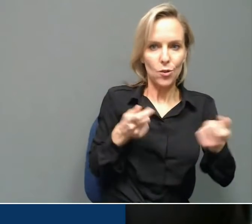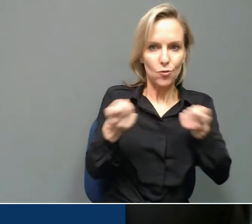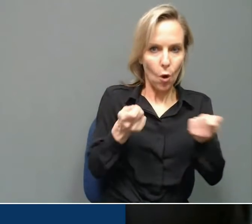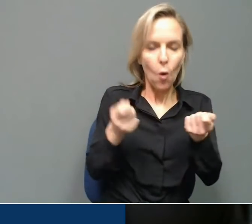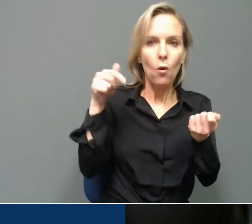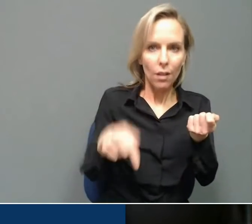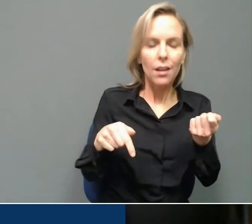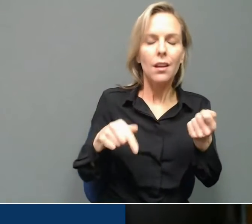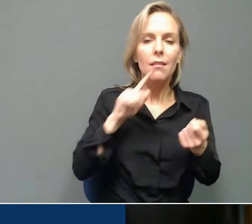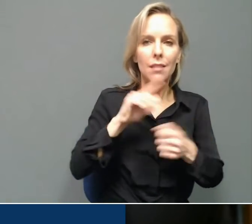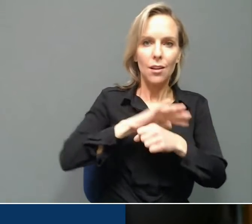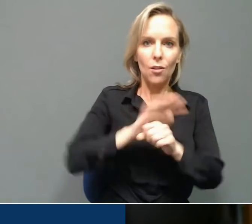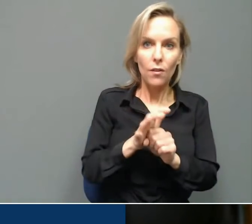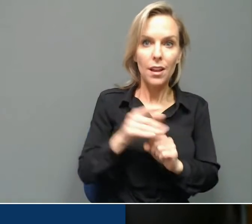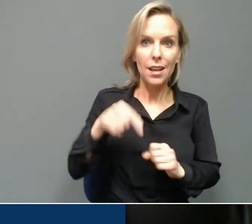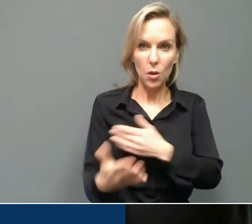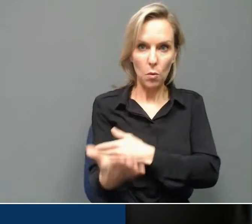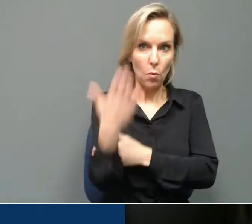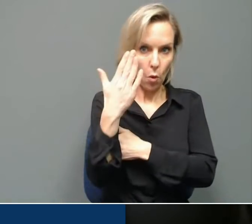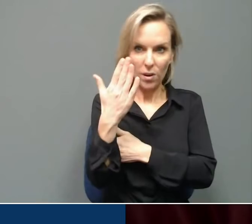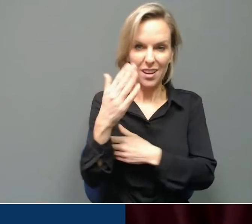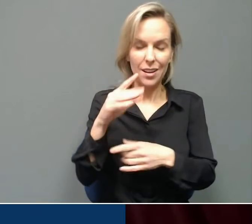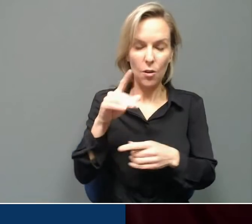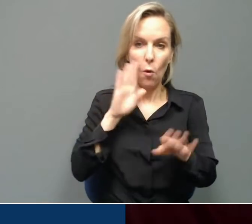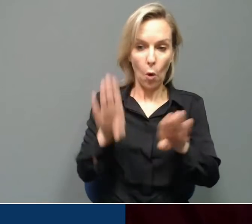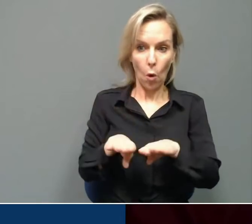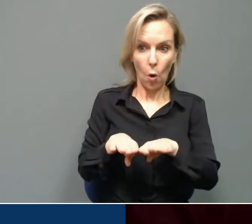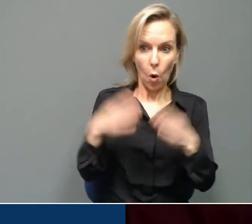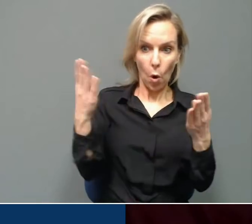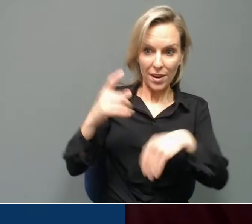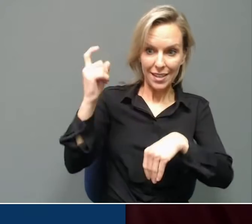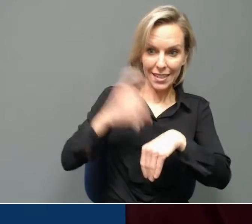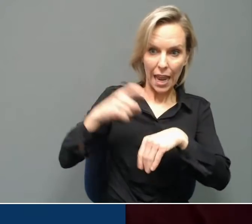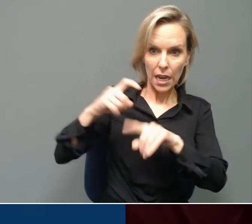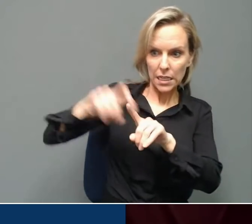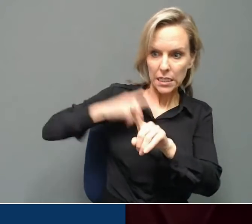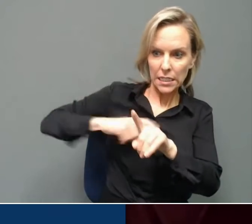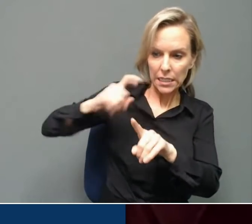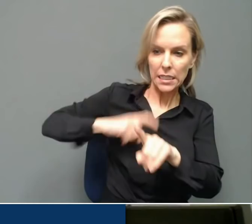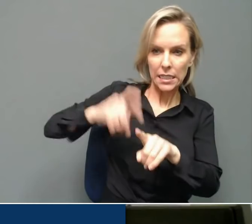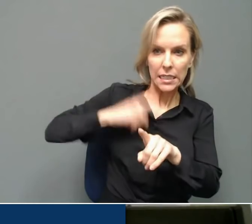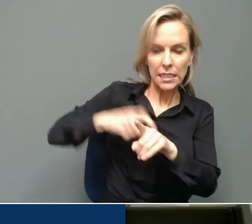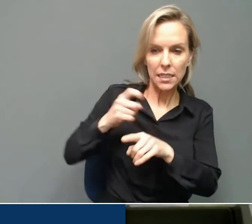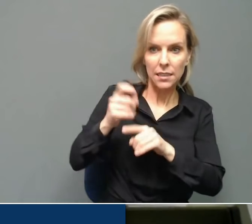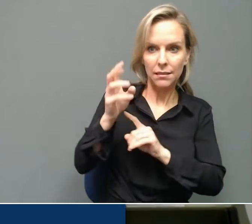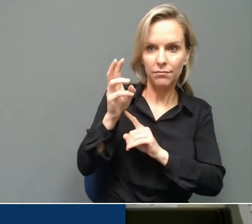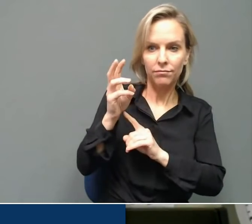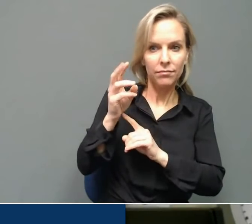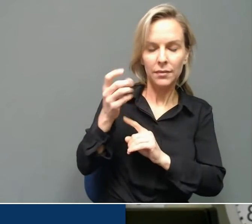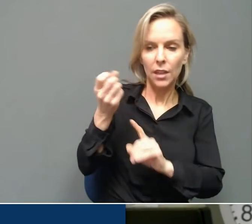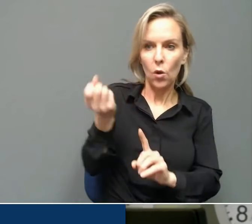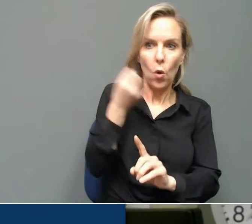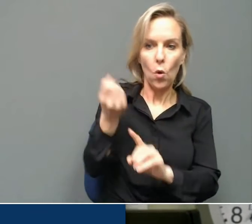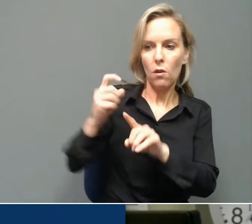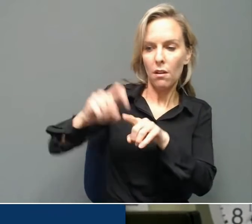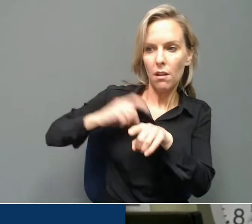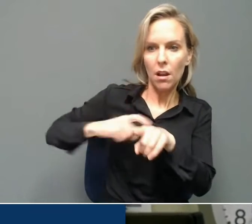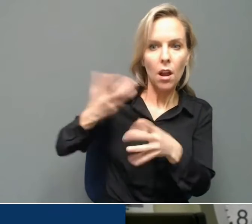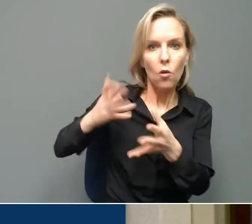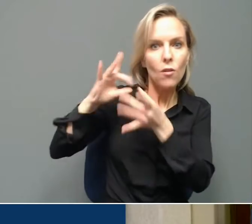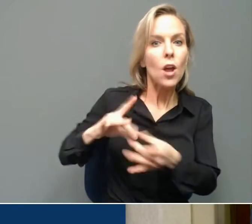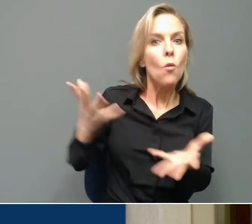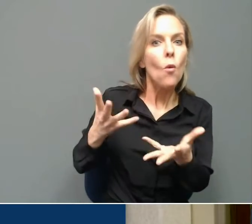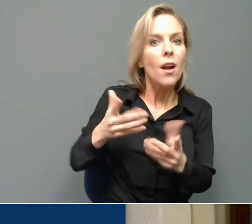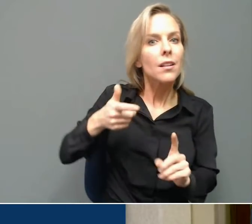rang 10 times within the first 6 minutes. There were just 3 of us here. We're putting phone calls on hold. Every question was a vaccine question. I thought it was